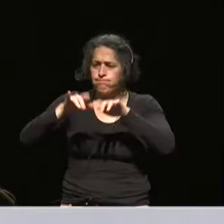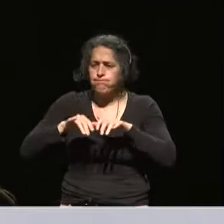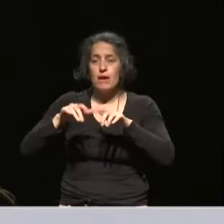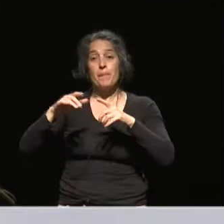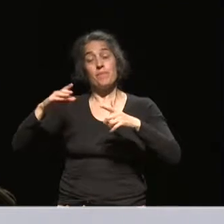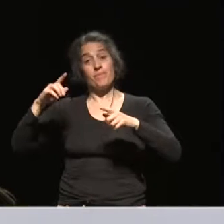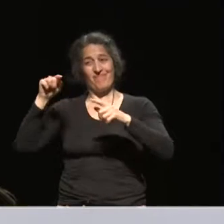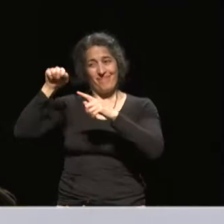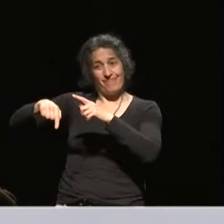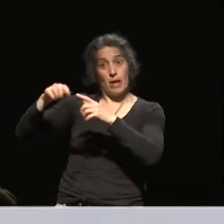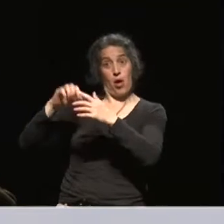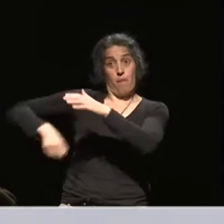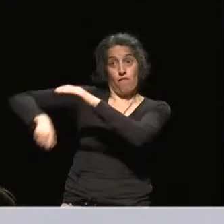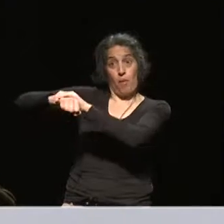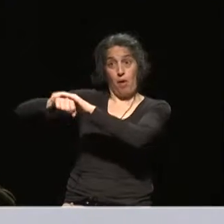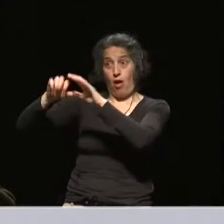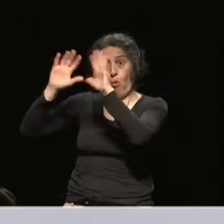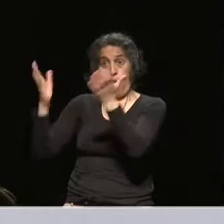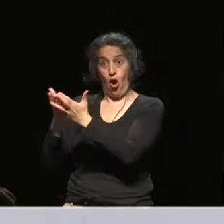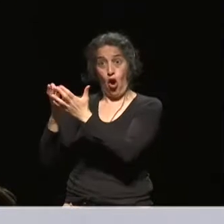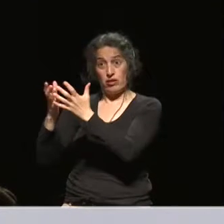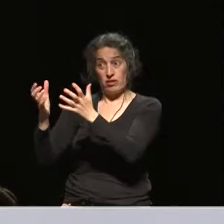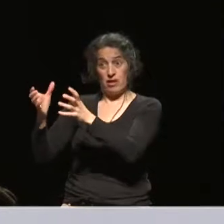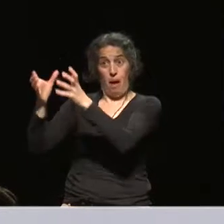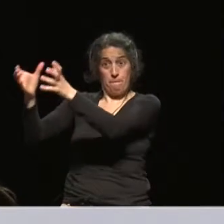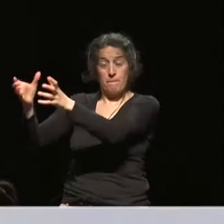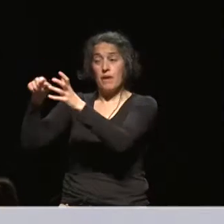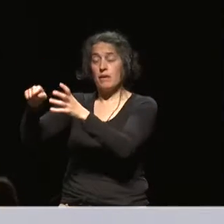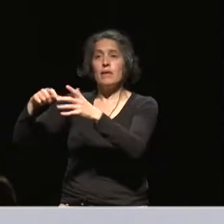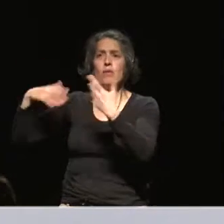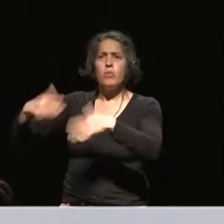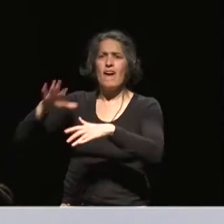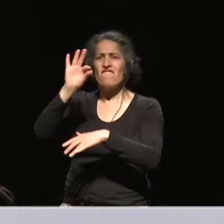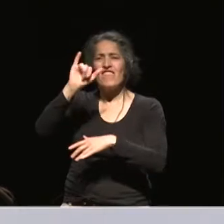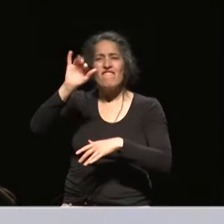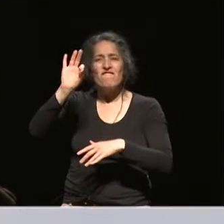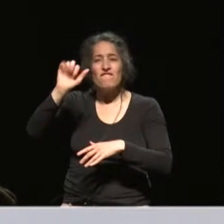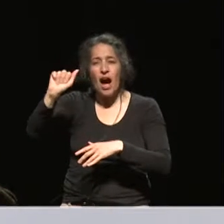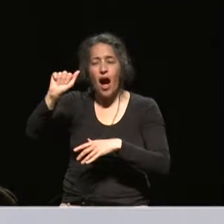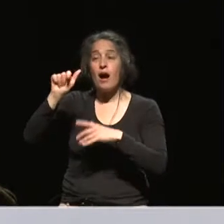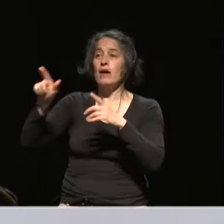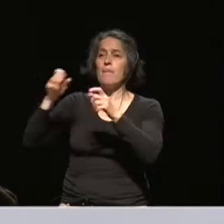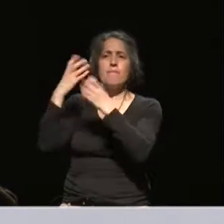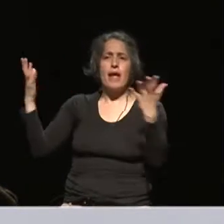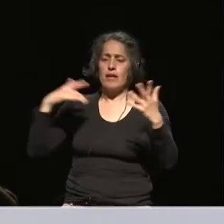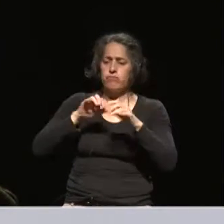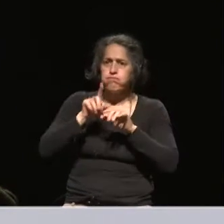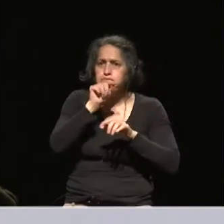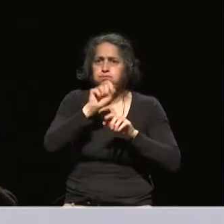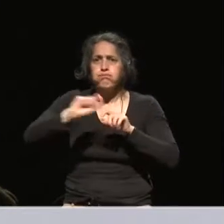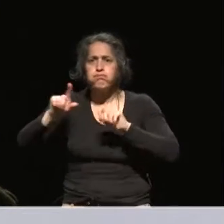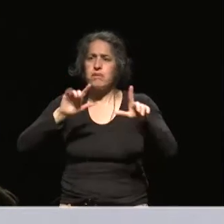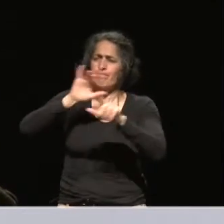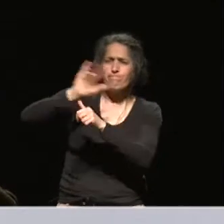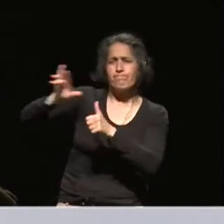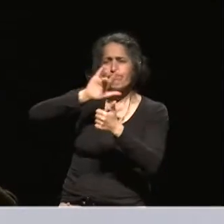other forms of corruption. Fans held signs high that said FIFA go home and the World Cup of corruption.